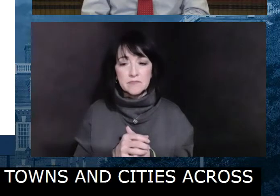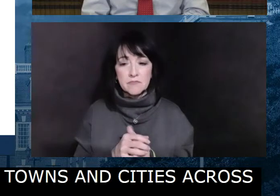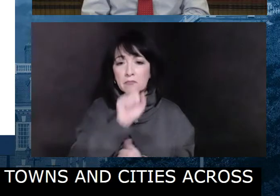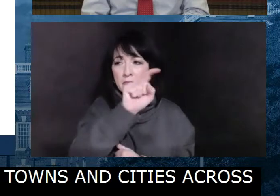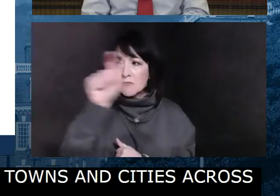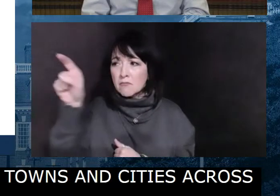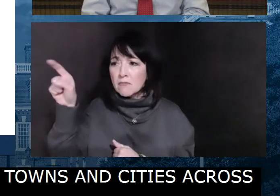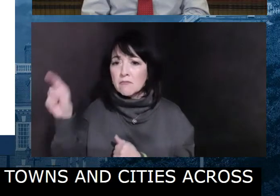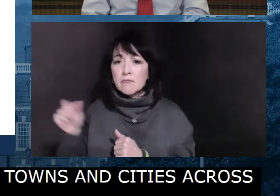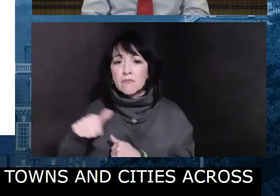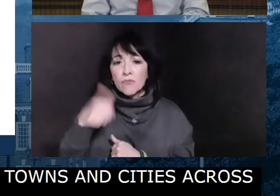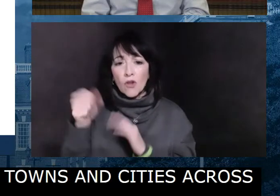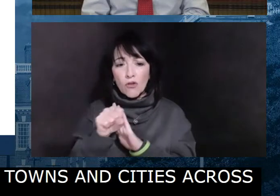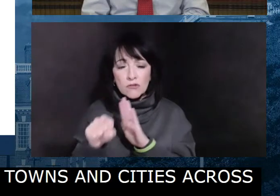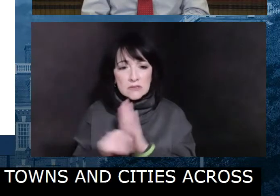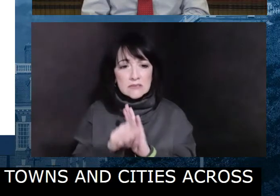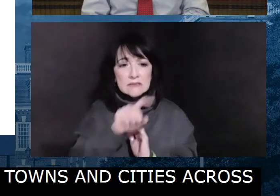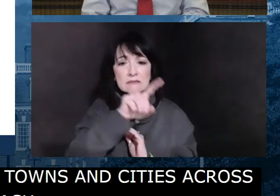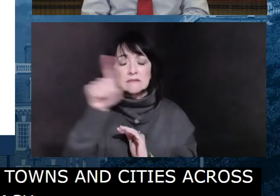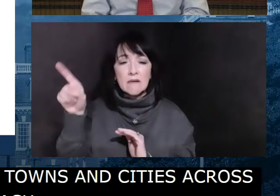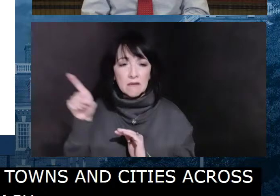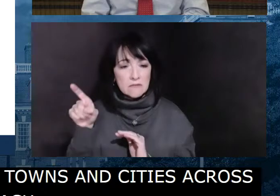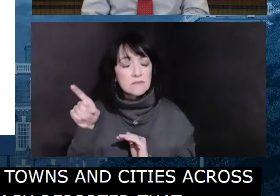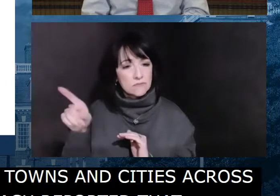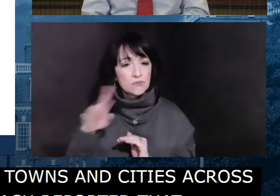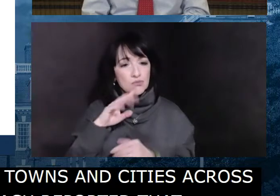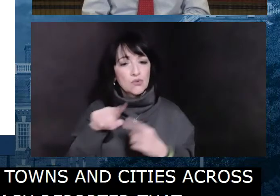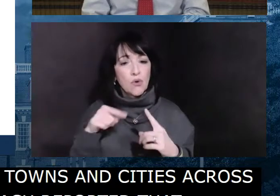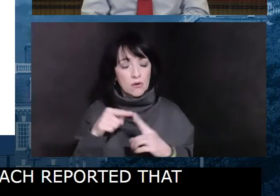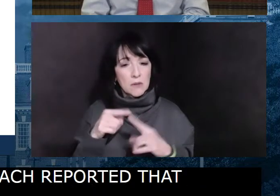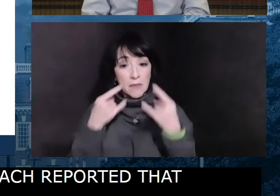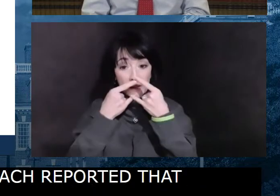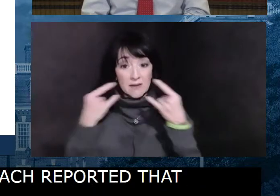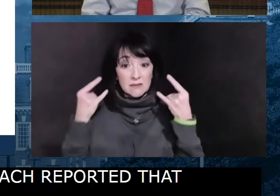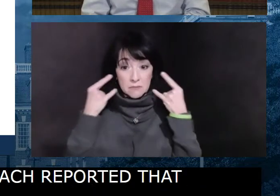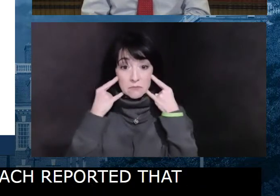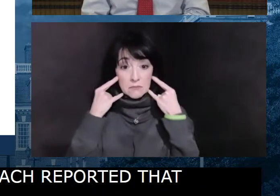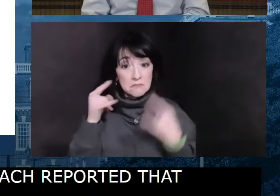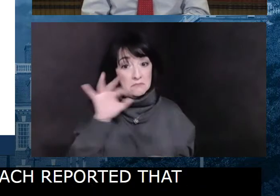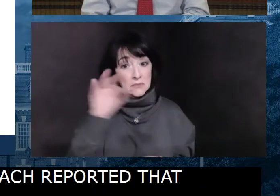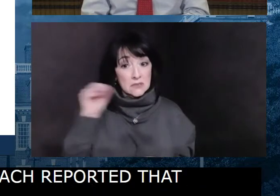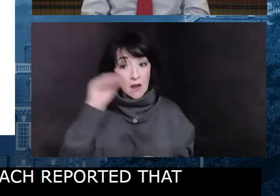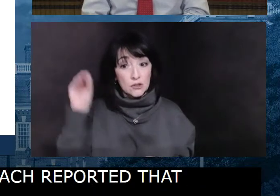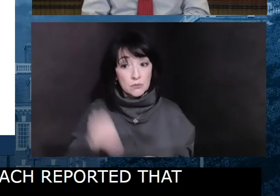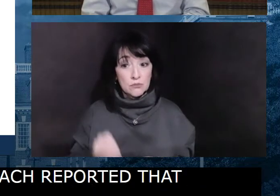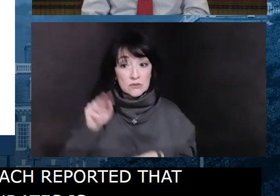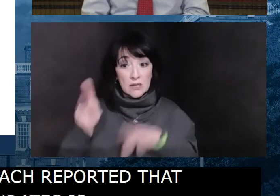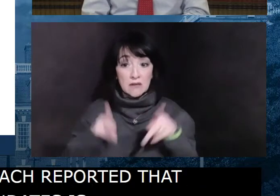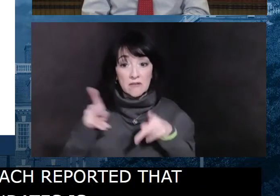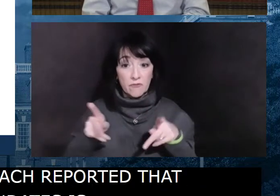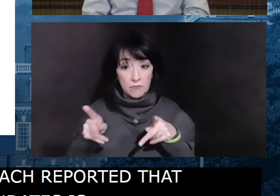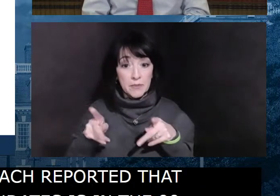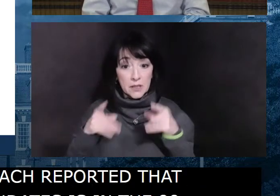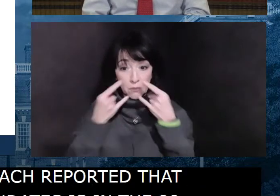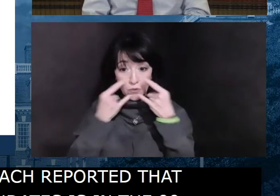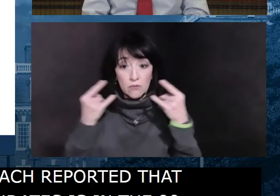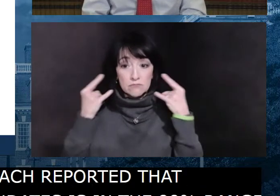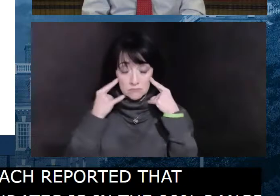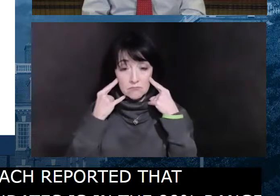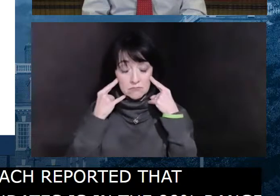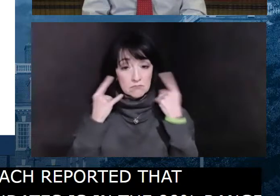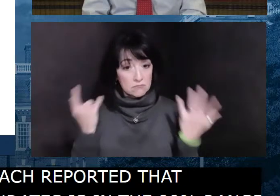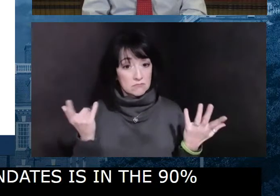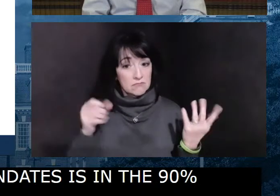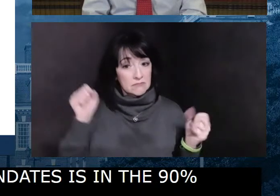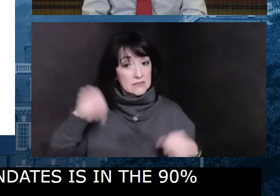mask wearing mandates is in the 90% range. People are getting tired of it a little bit, but we're seeing a positive